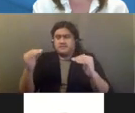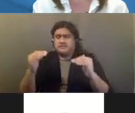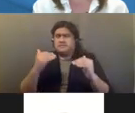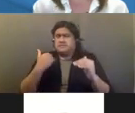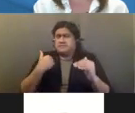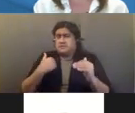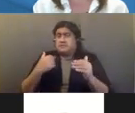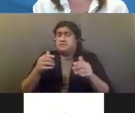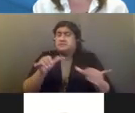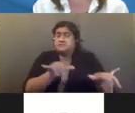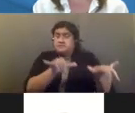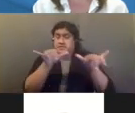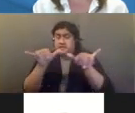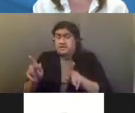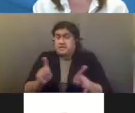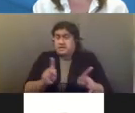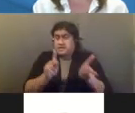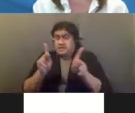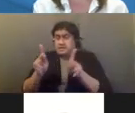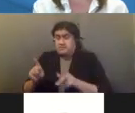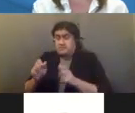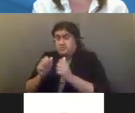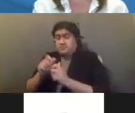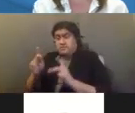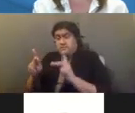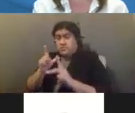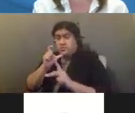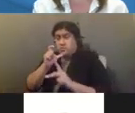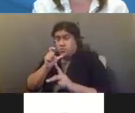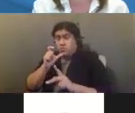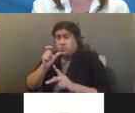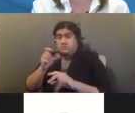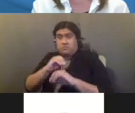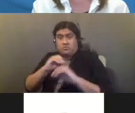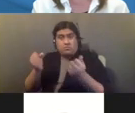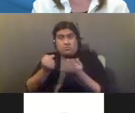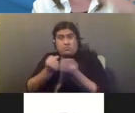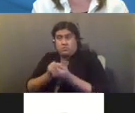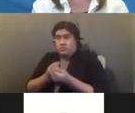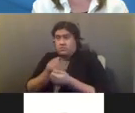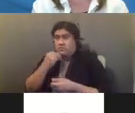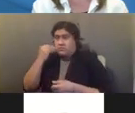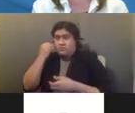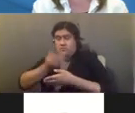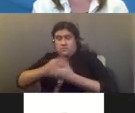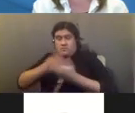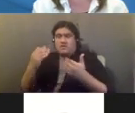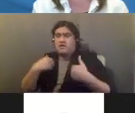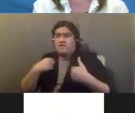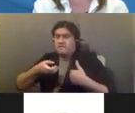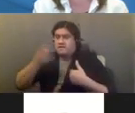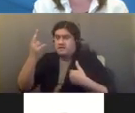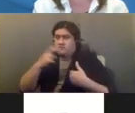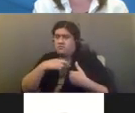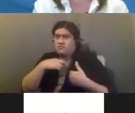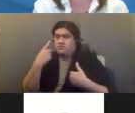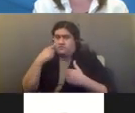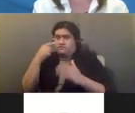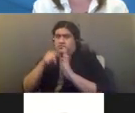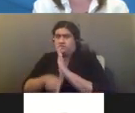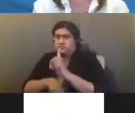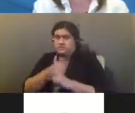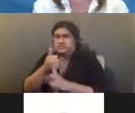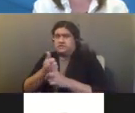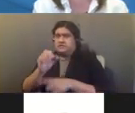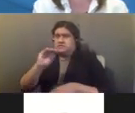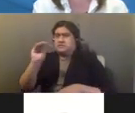home have markedly higher rates of suicide attempts. So what happens in the home is really important, and we spend a